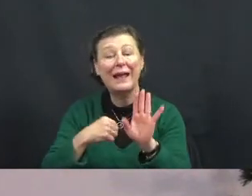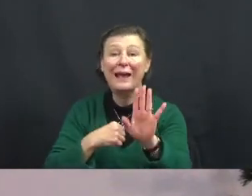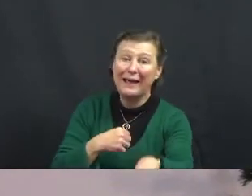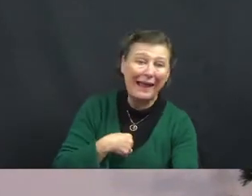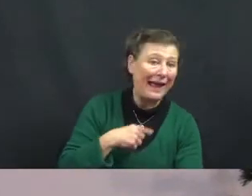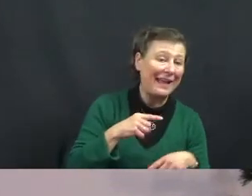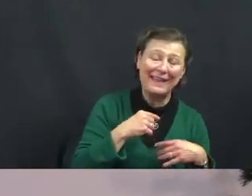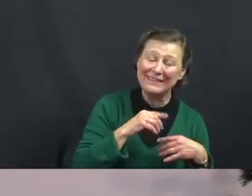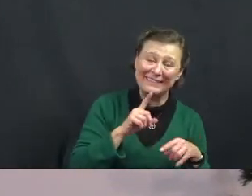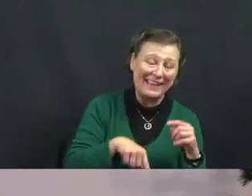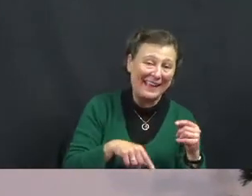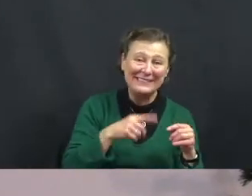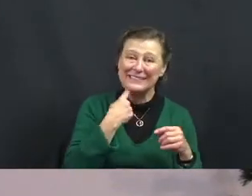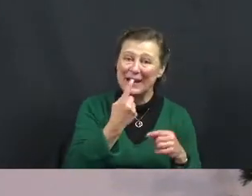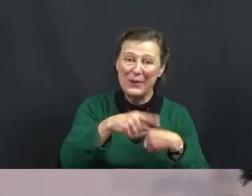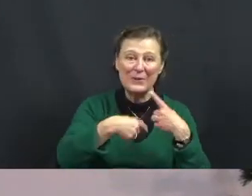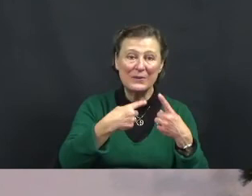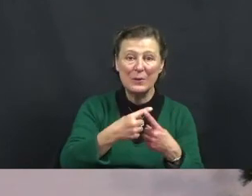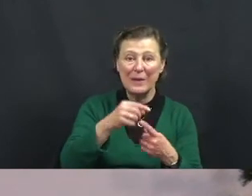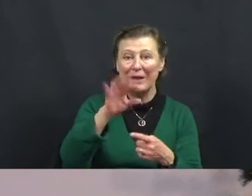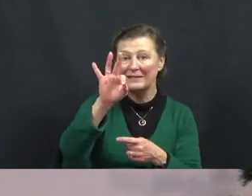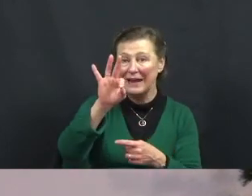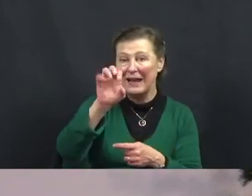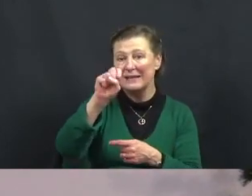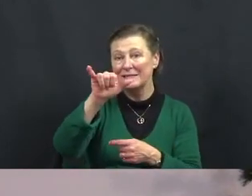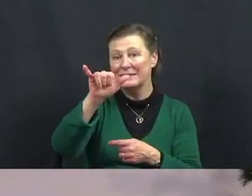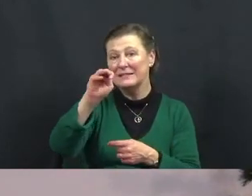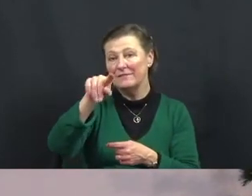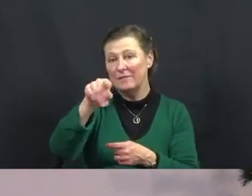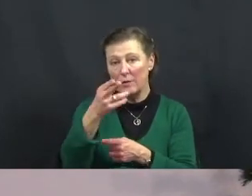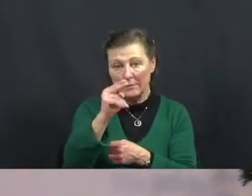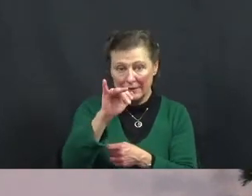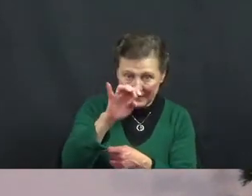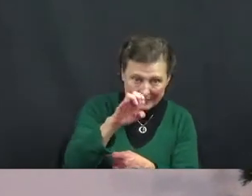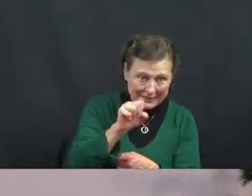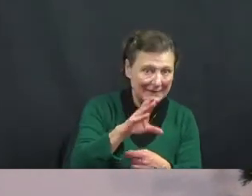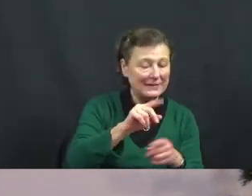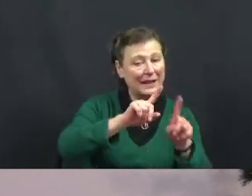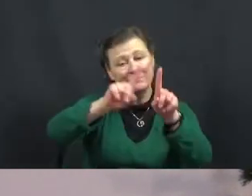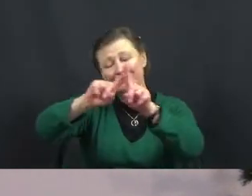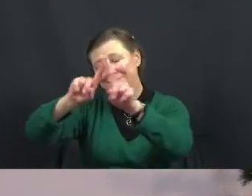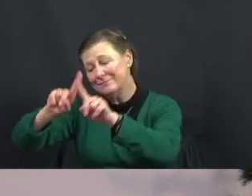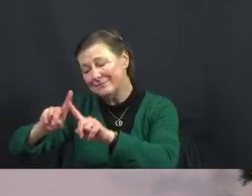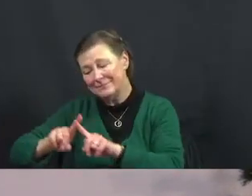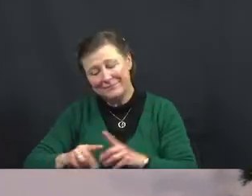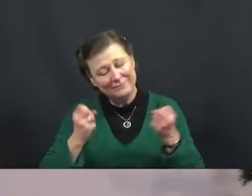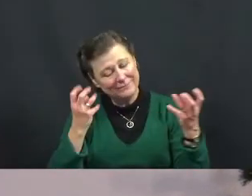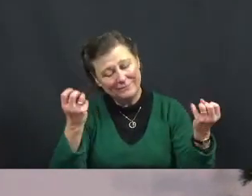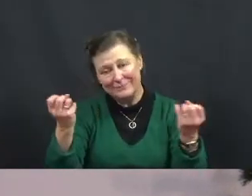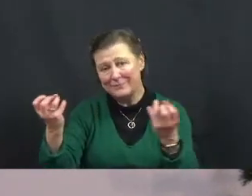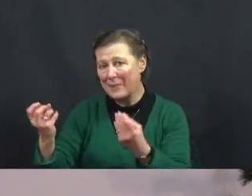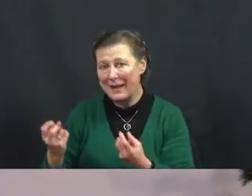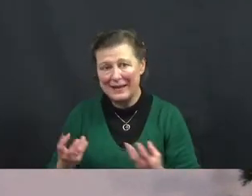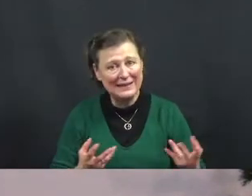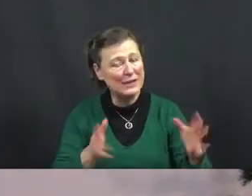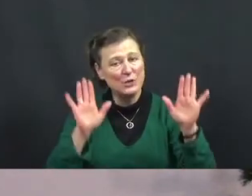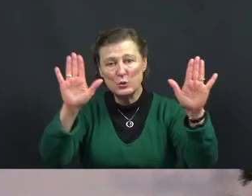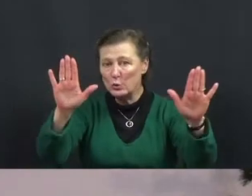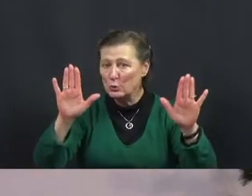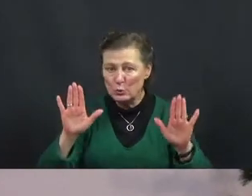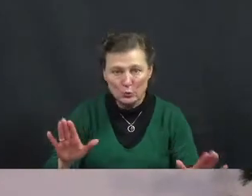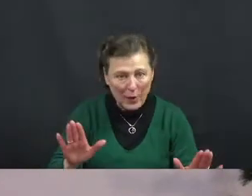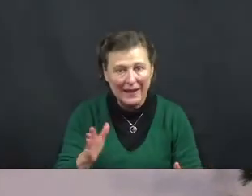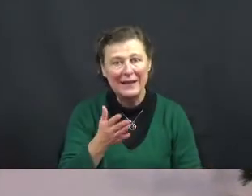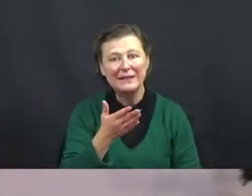to tell you about the master's 9 symphonies and all sorts of other masterpieces. There's just so much great stuff